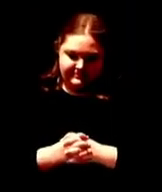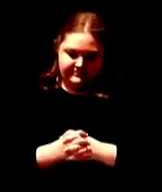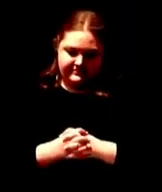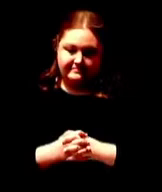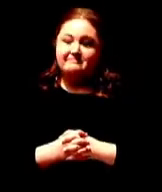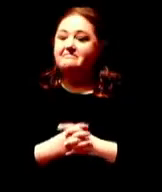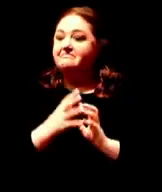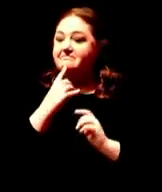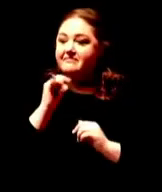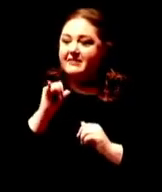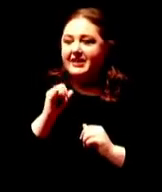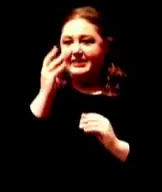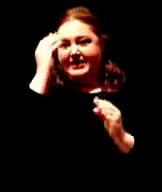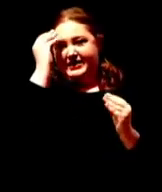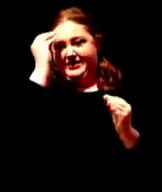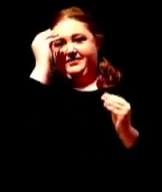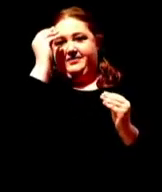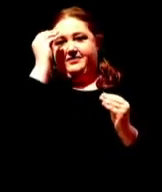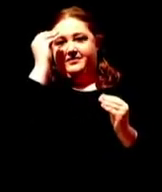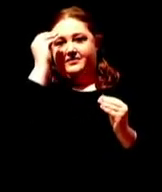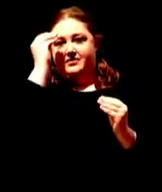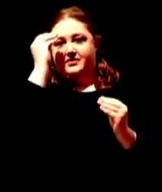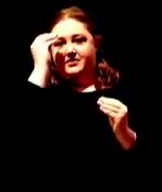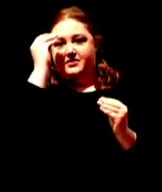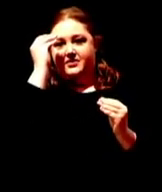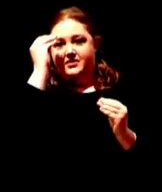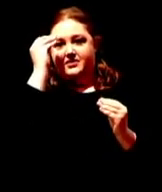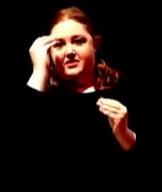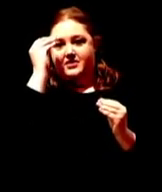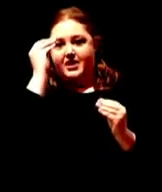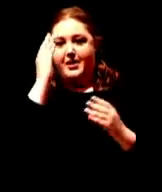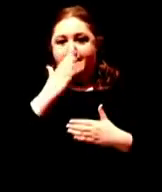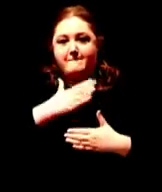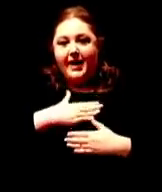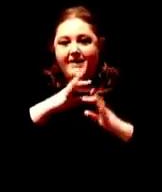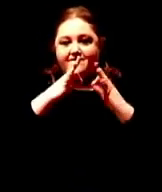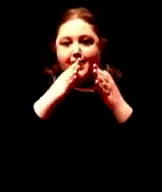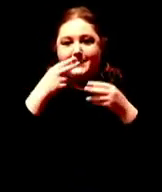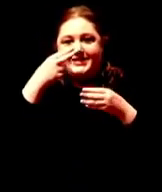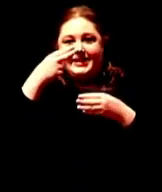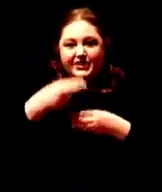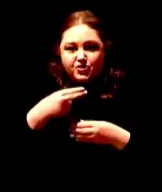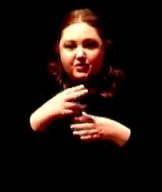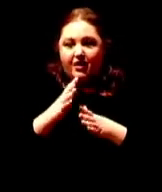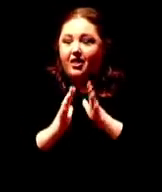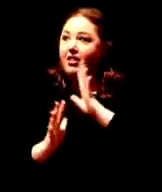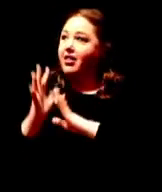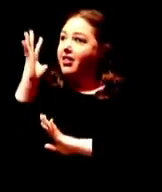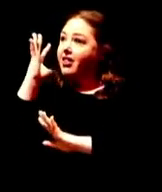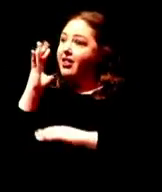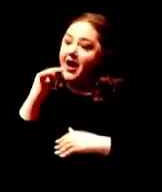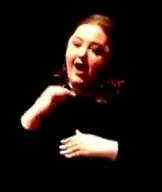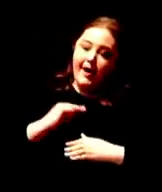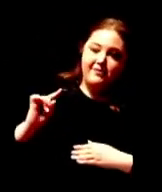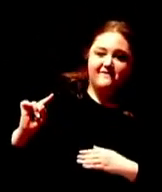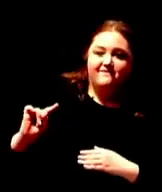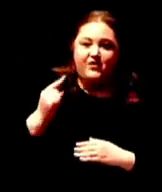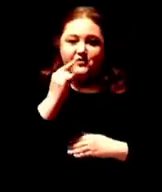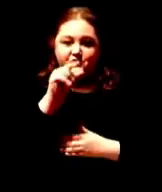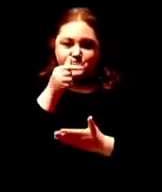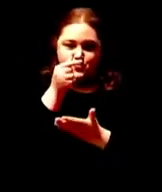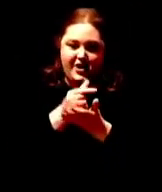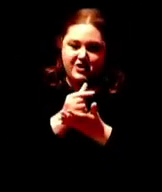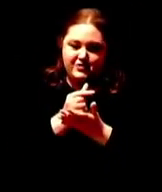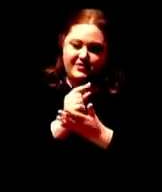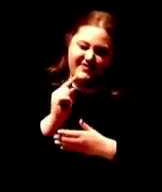Like I said, think about that for a second. In the whole history of my family, I will be the first to graduate and take